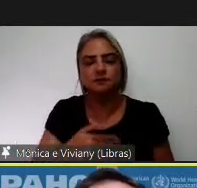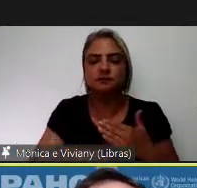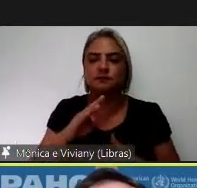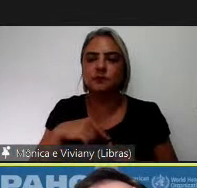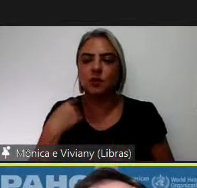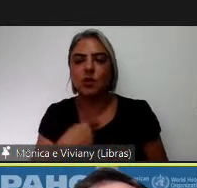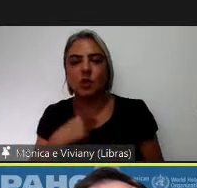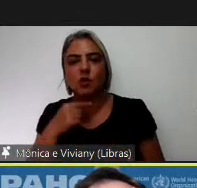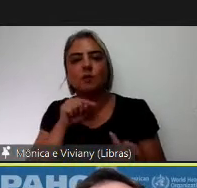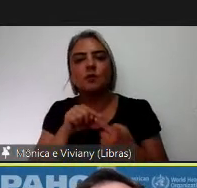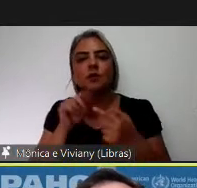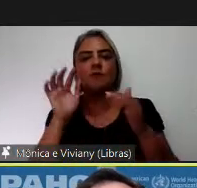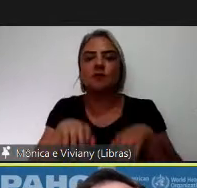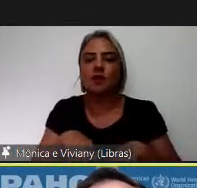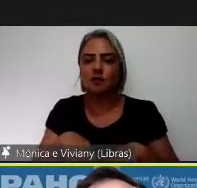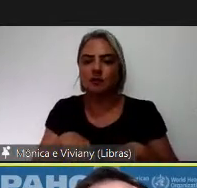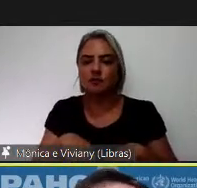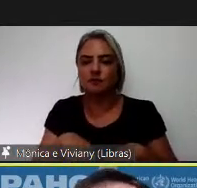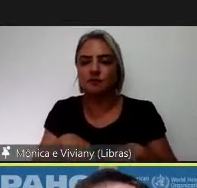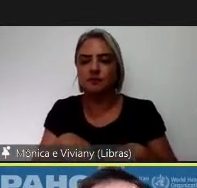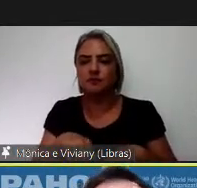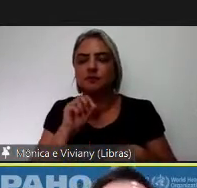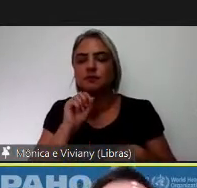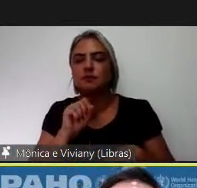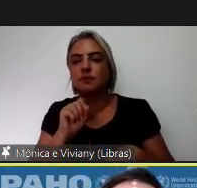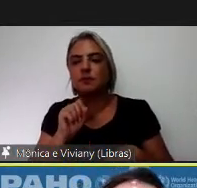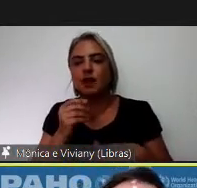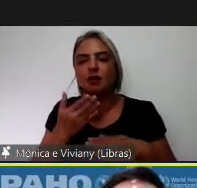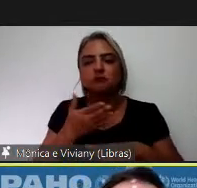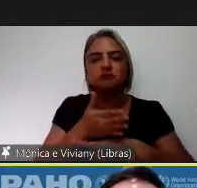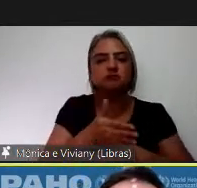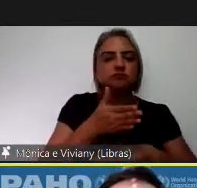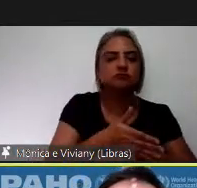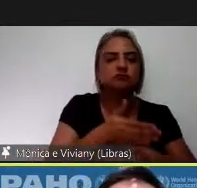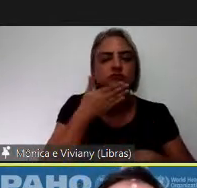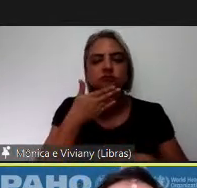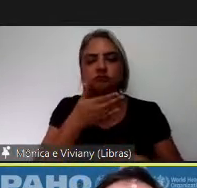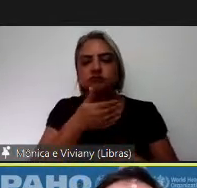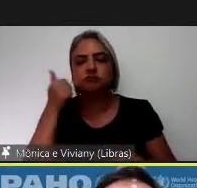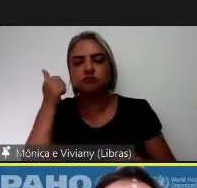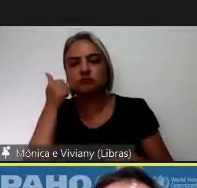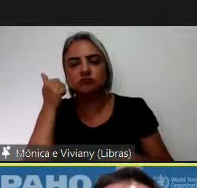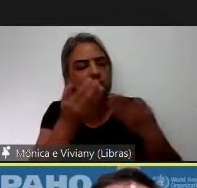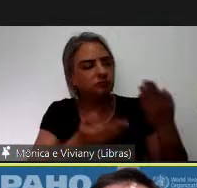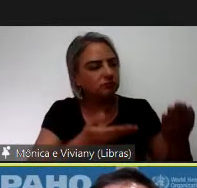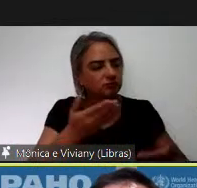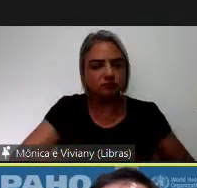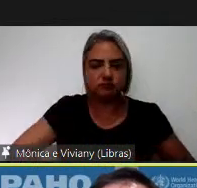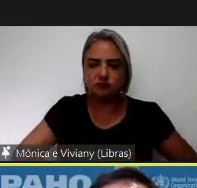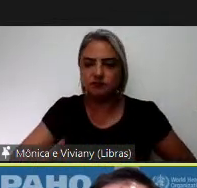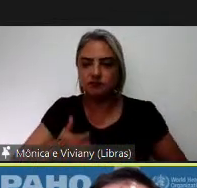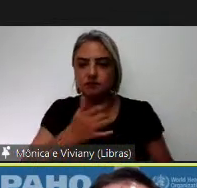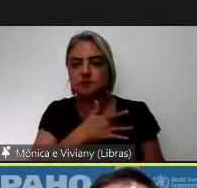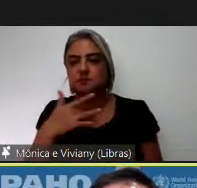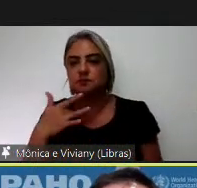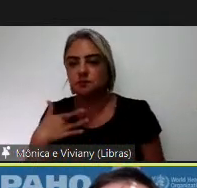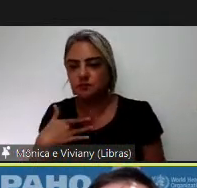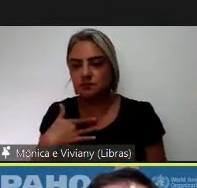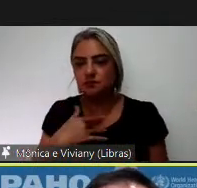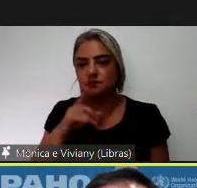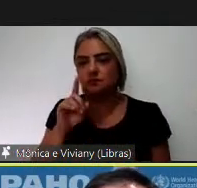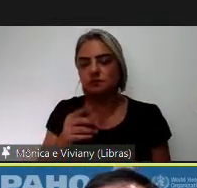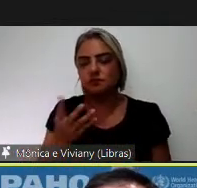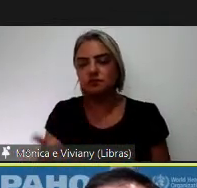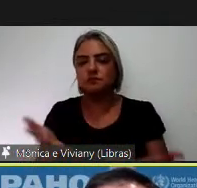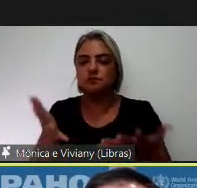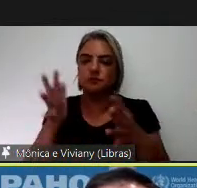achieve our objective, final objective, that is to be remission and the improvement of these health